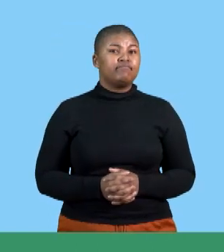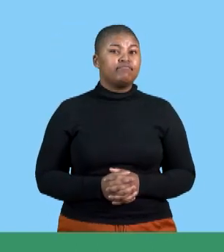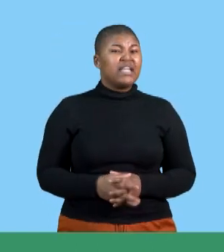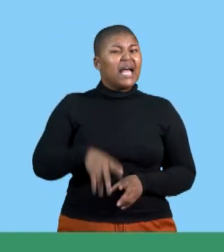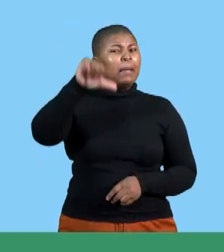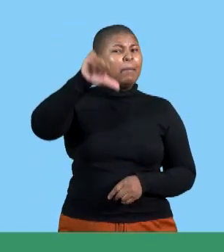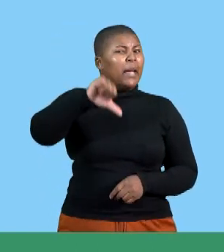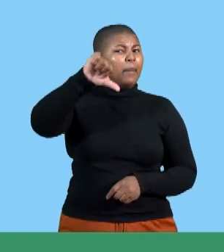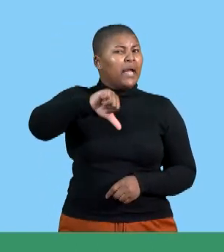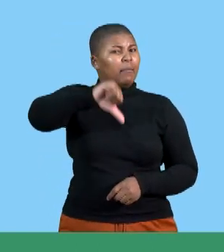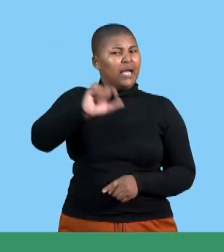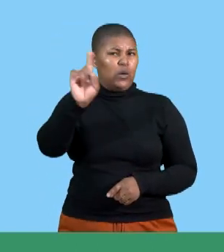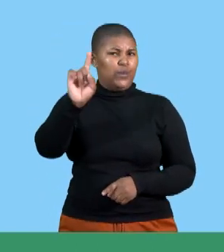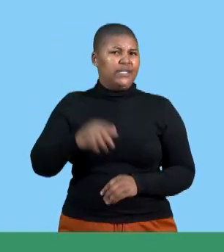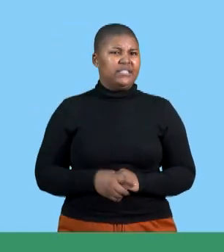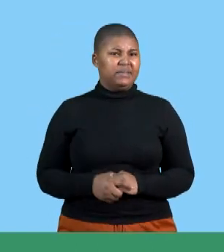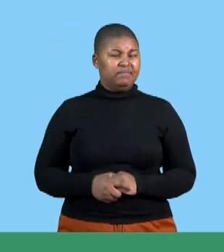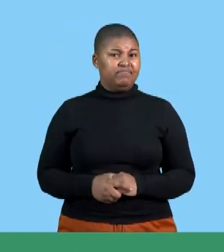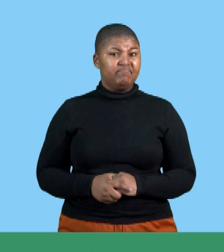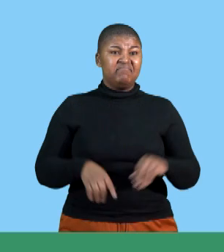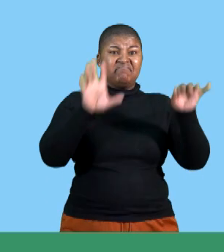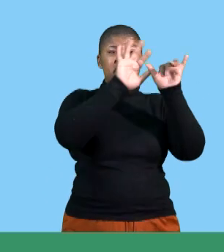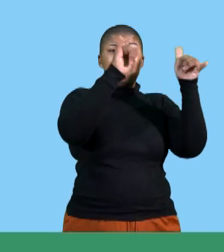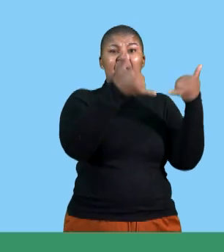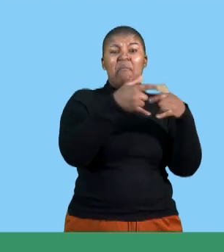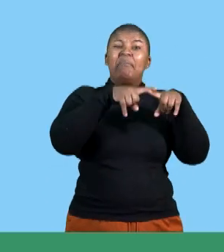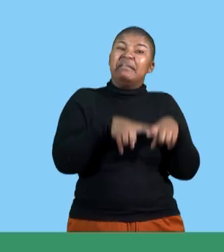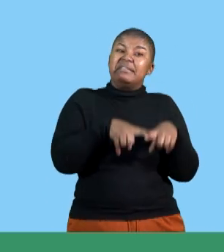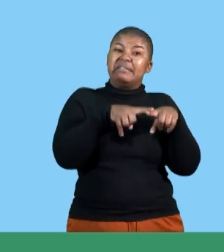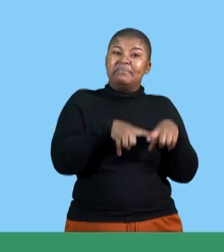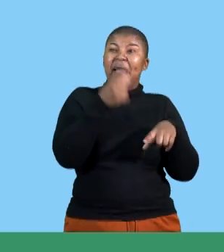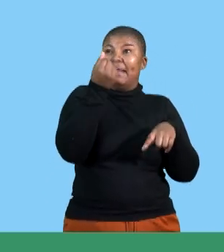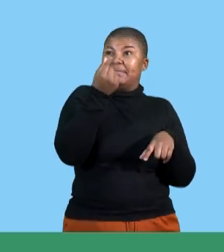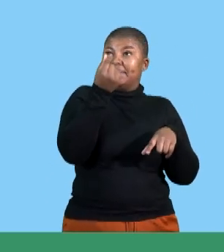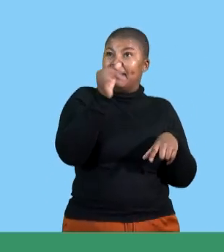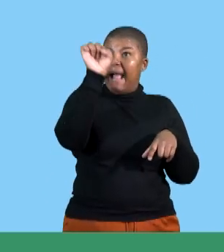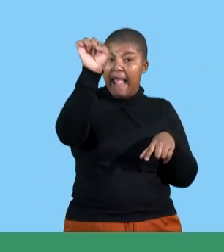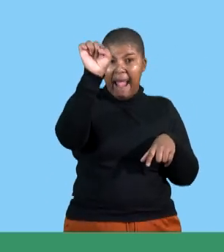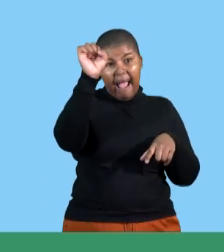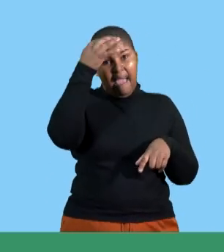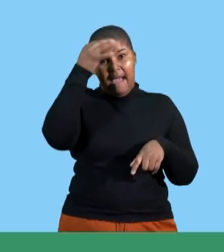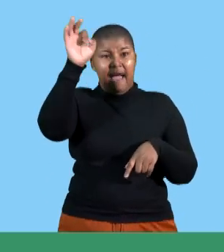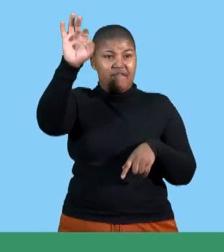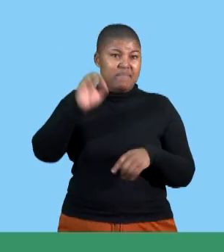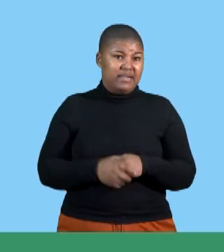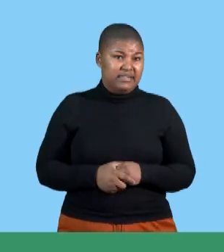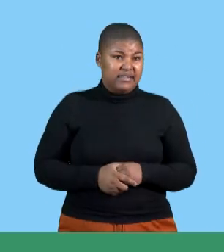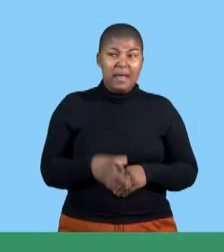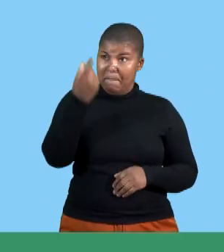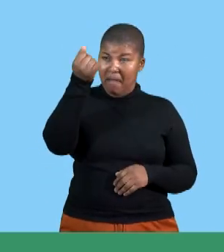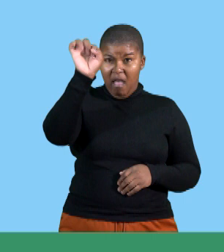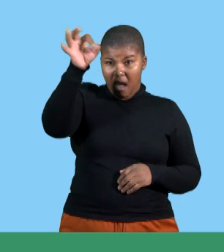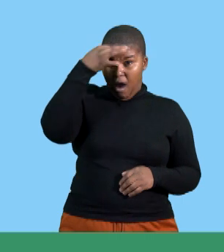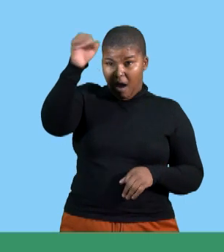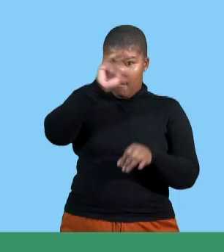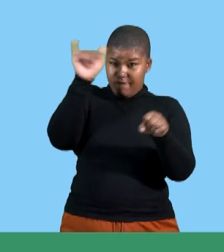Often rely on government subsidies, which may not cover all companies' expenses, since it's